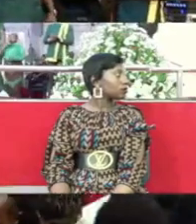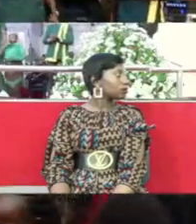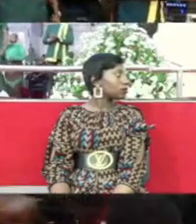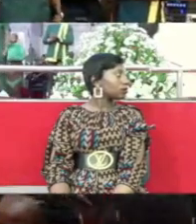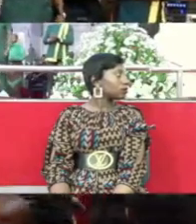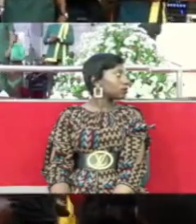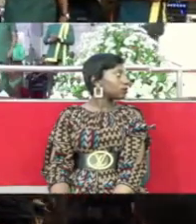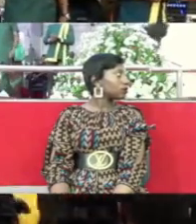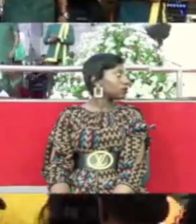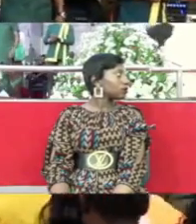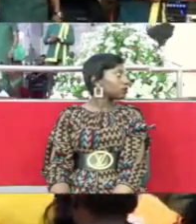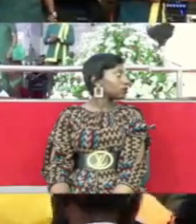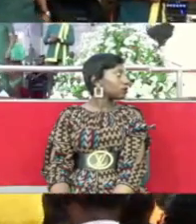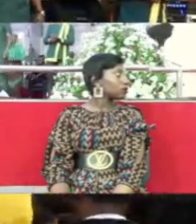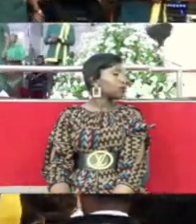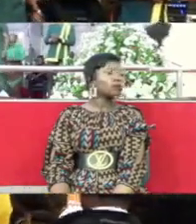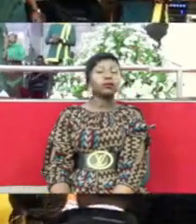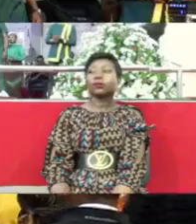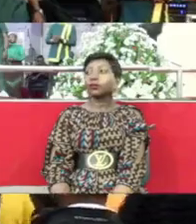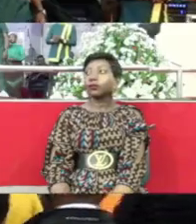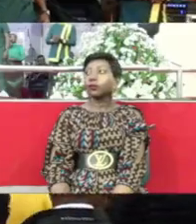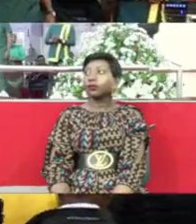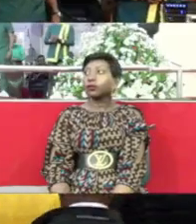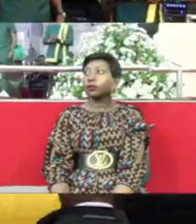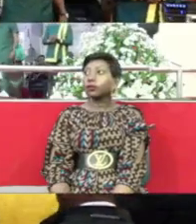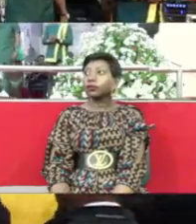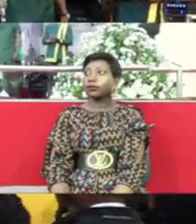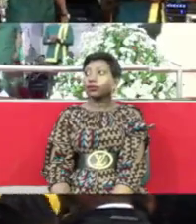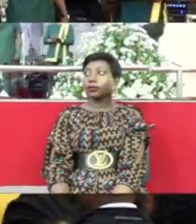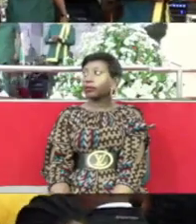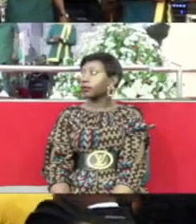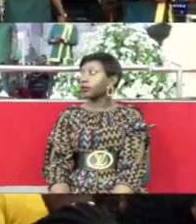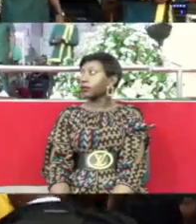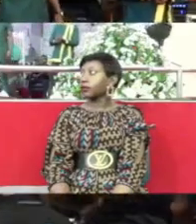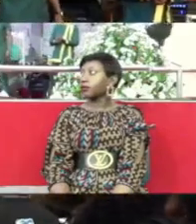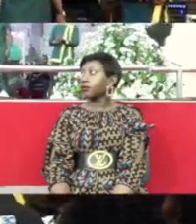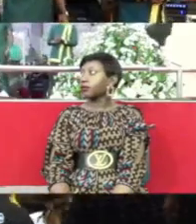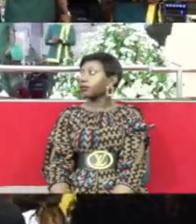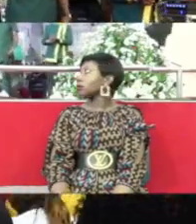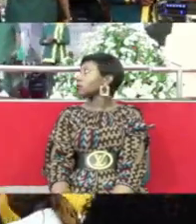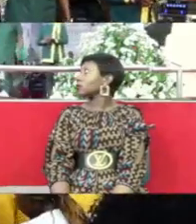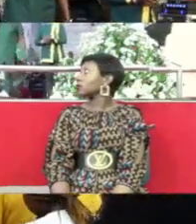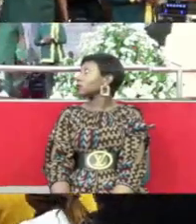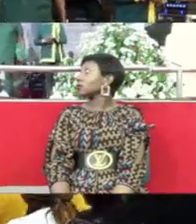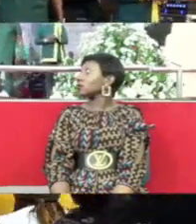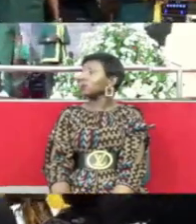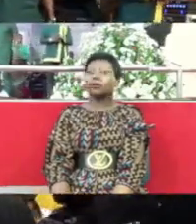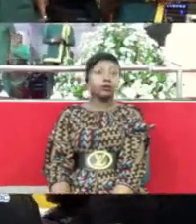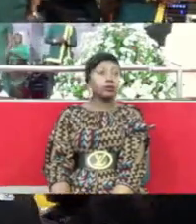Just declare a blessing as you hold their hands. Not long prayers, but just hold their hands and declare and